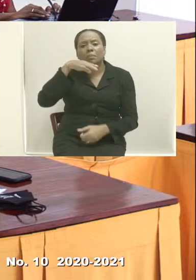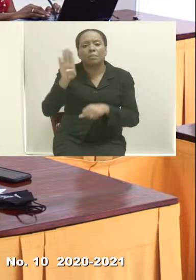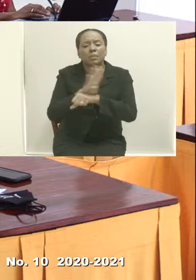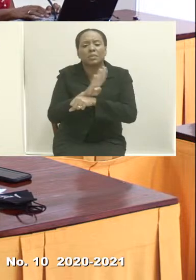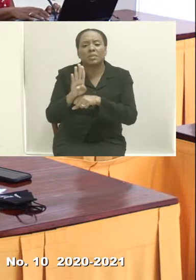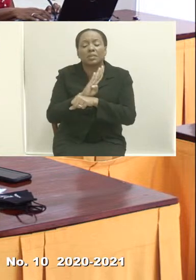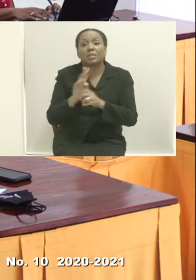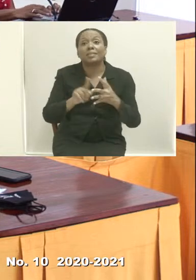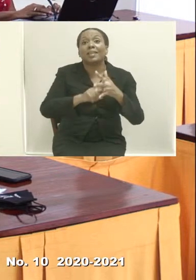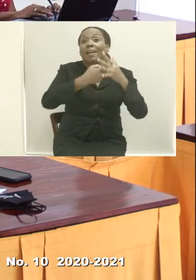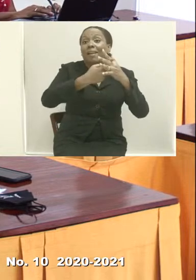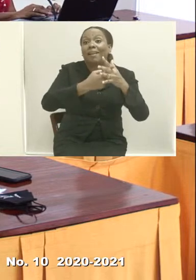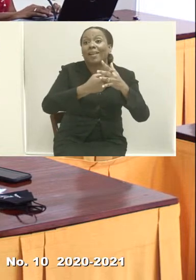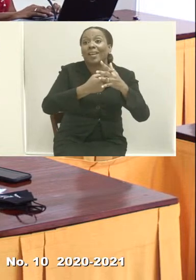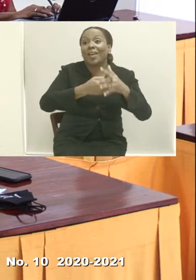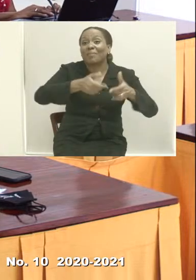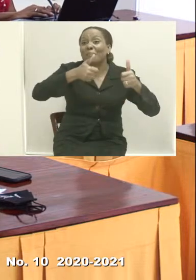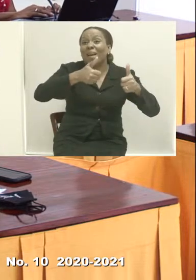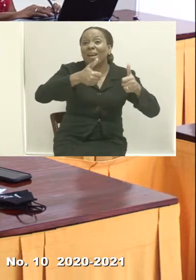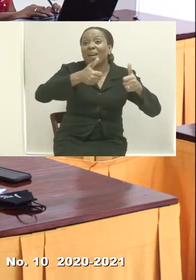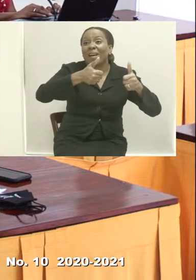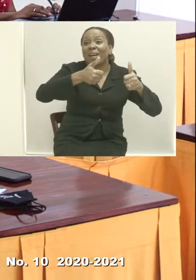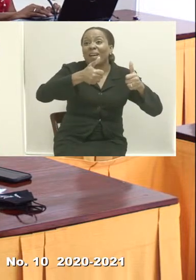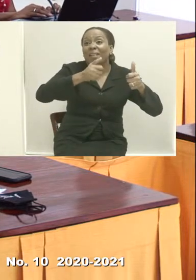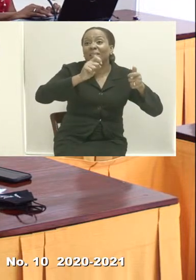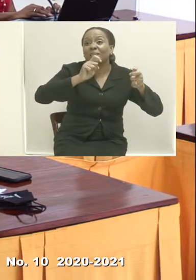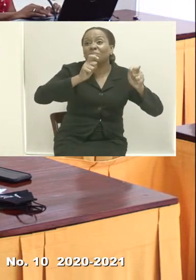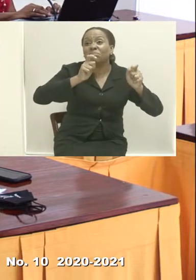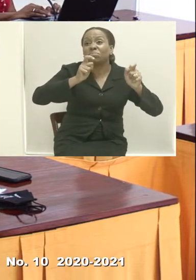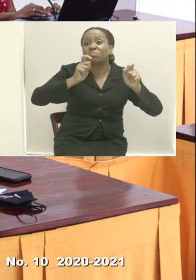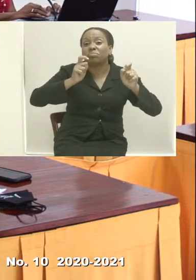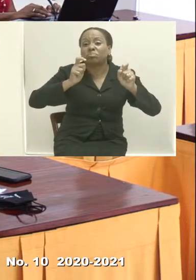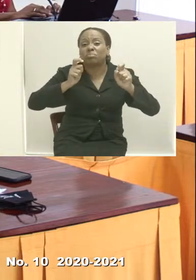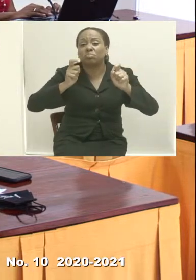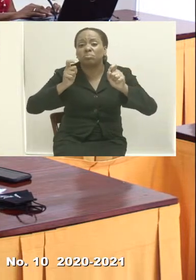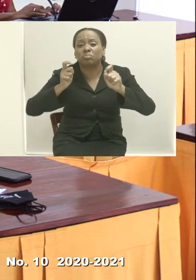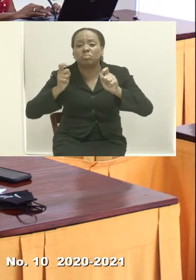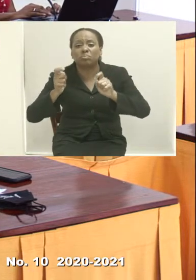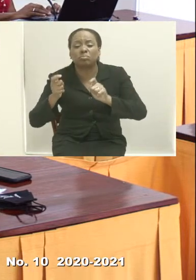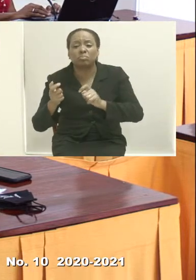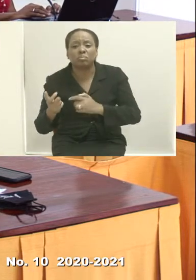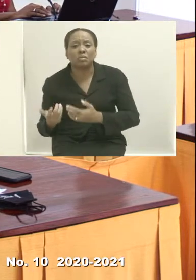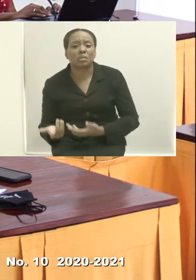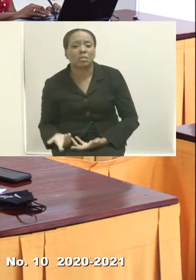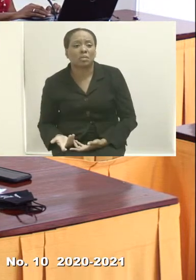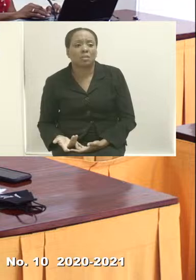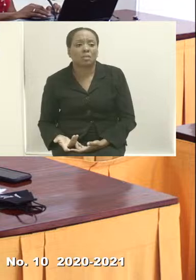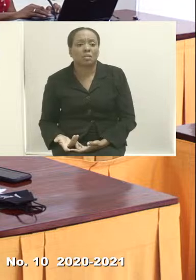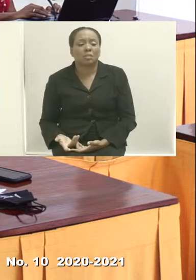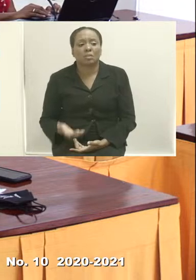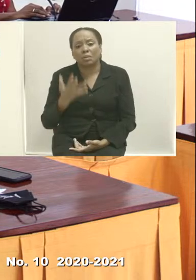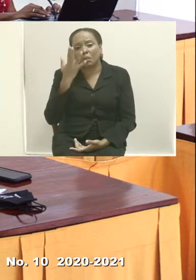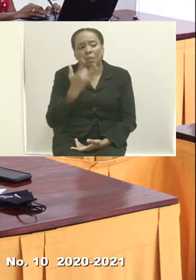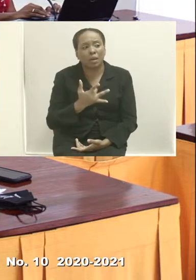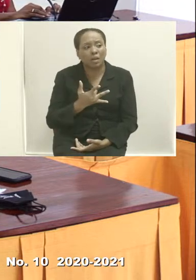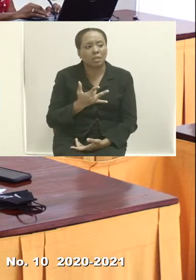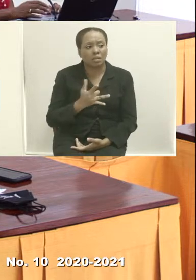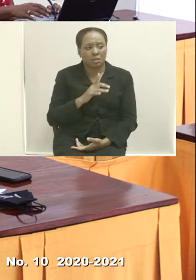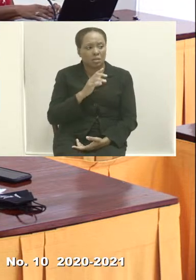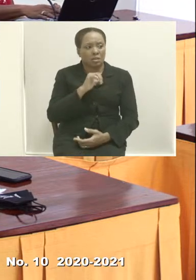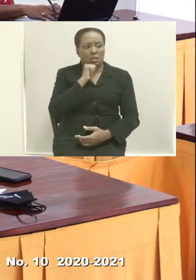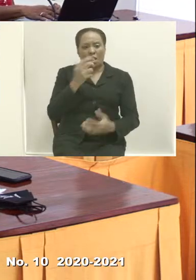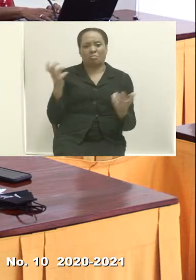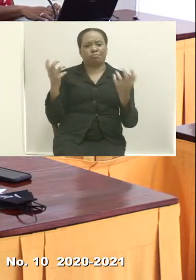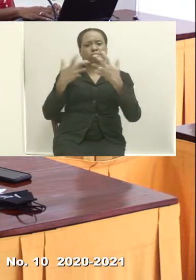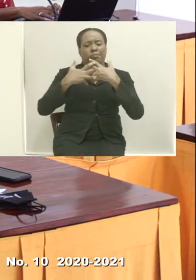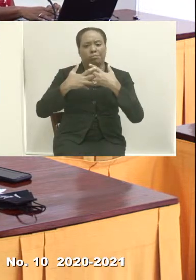not been the ongoing relationship of holding their hand and partnering with them to ensure development and continuity. And